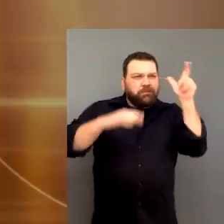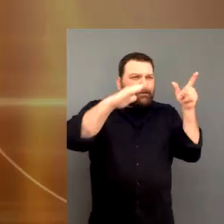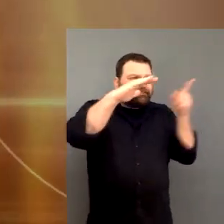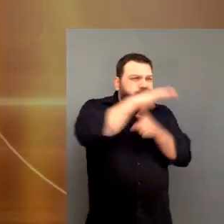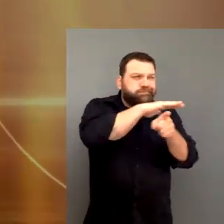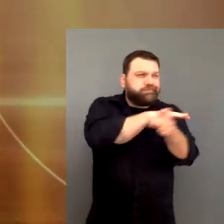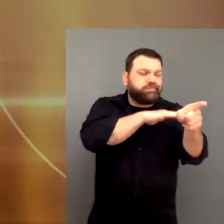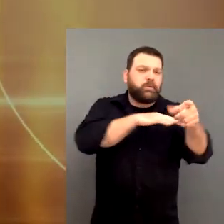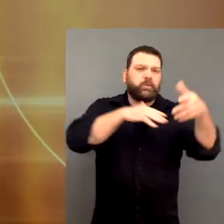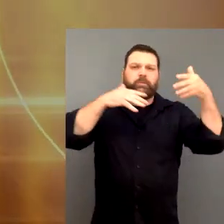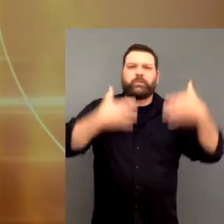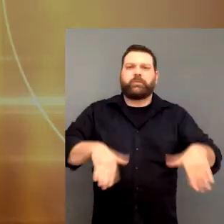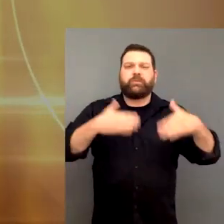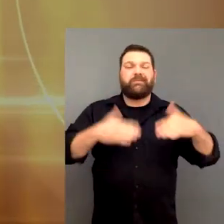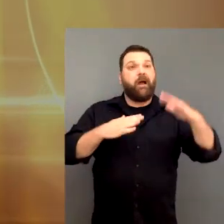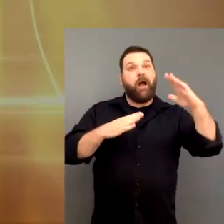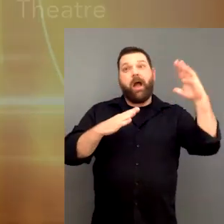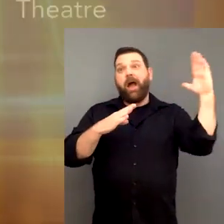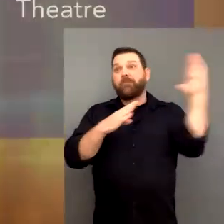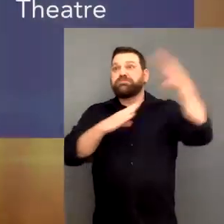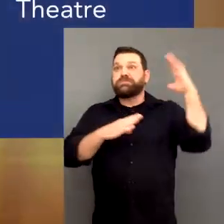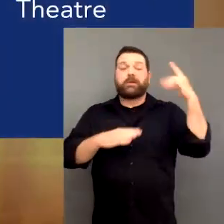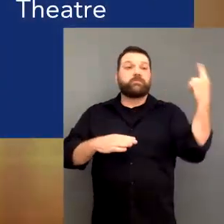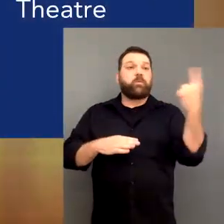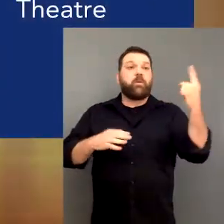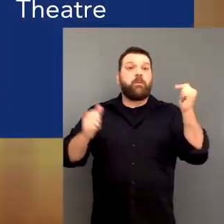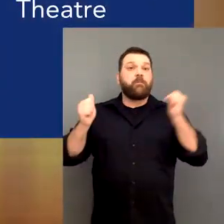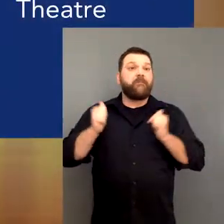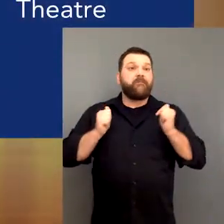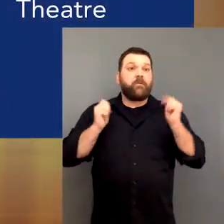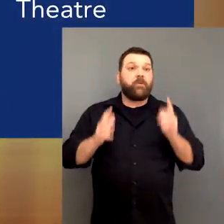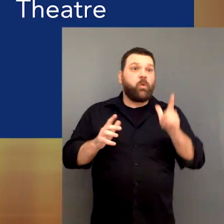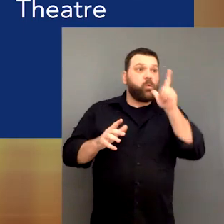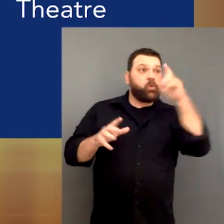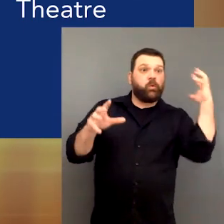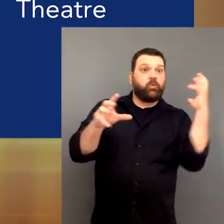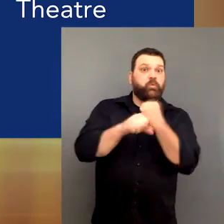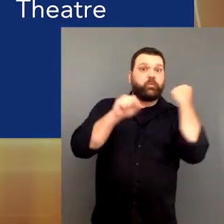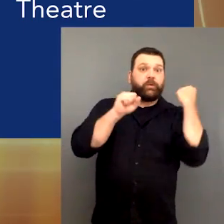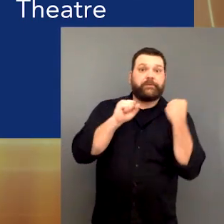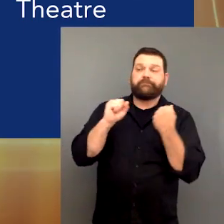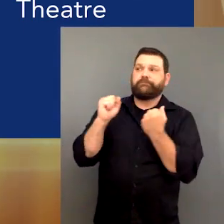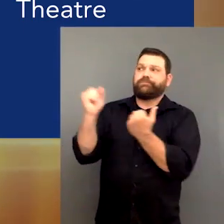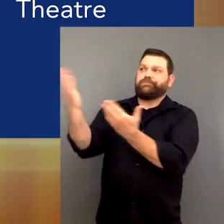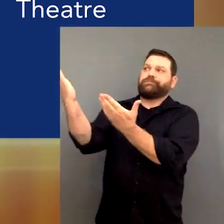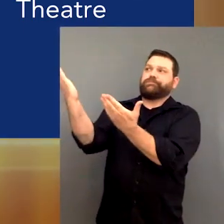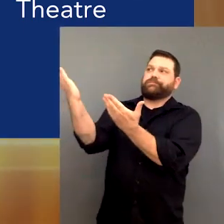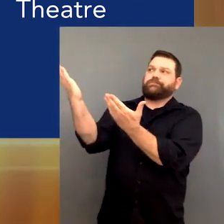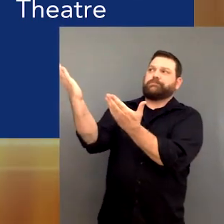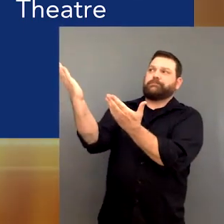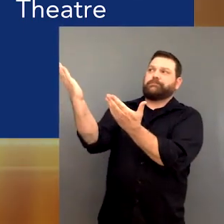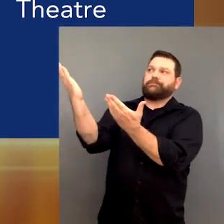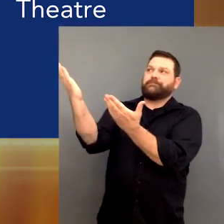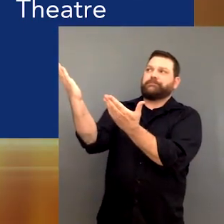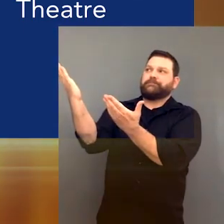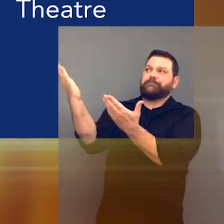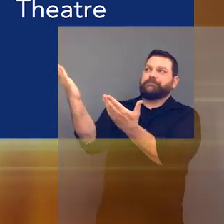Award for Outstanding Solo Performance goes to Billy Malidi, The Smuggler, Boston Playwrights